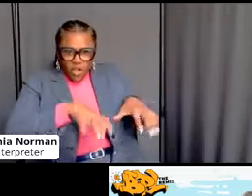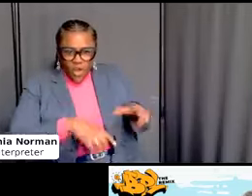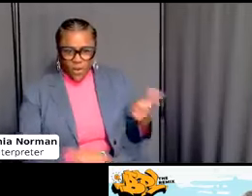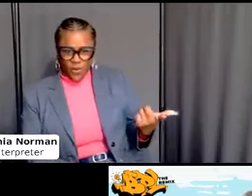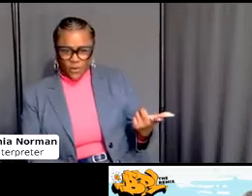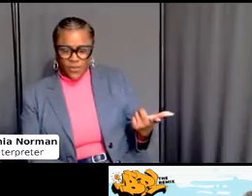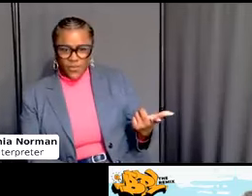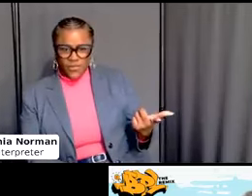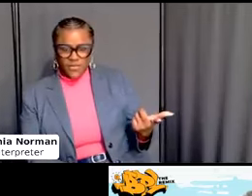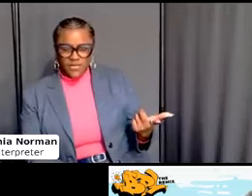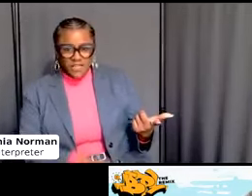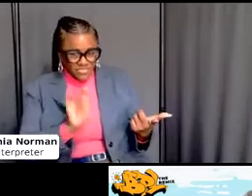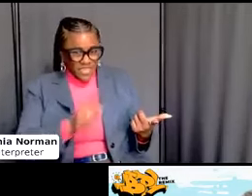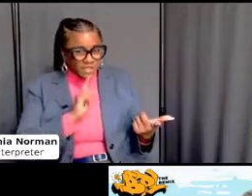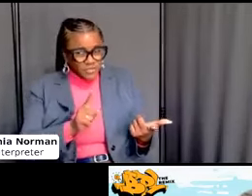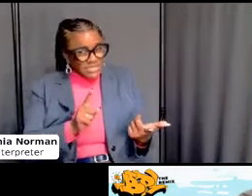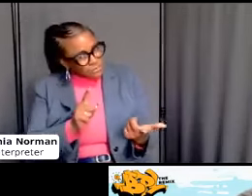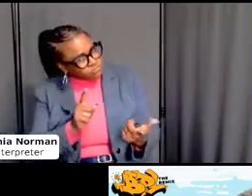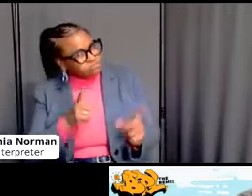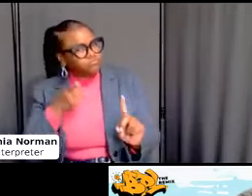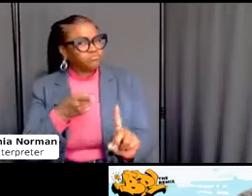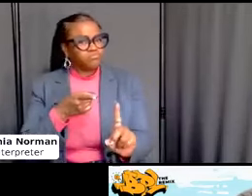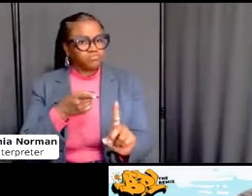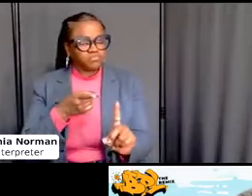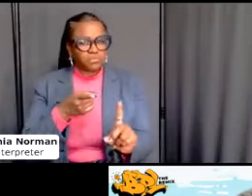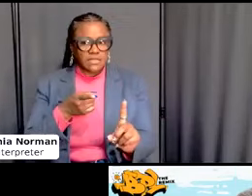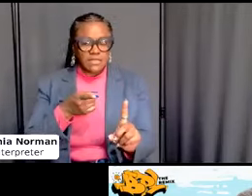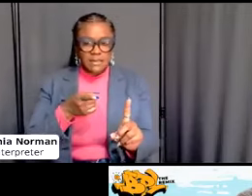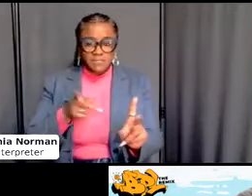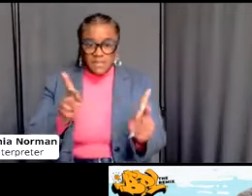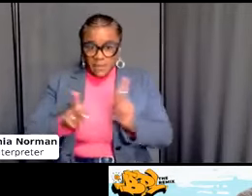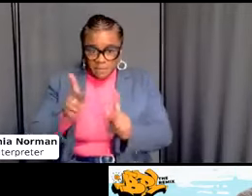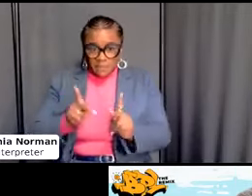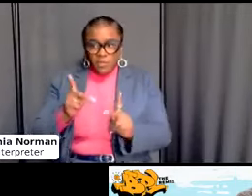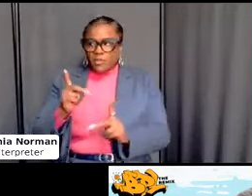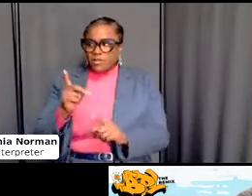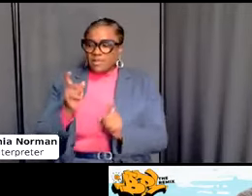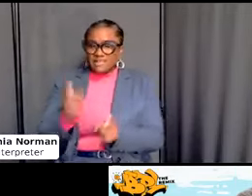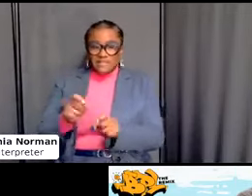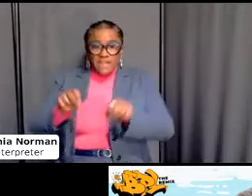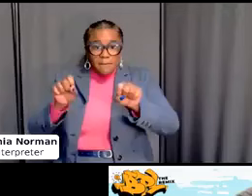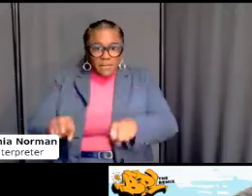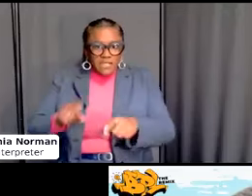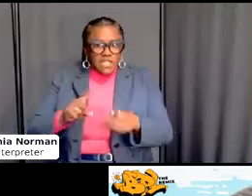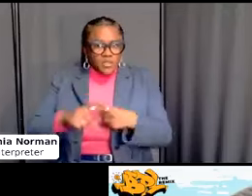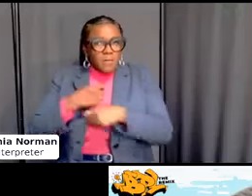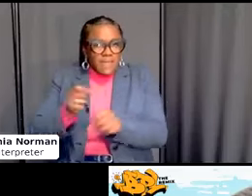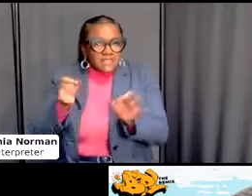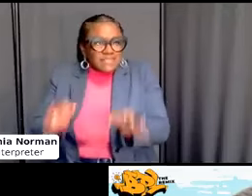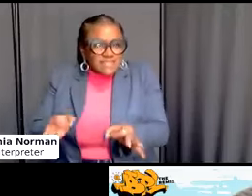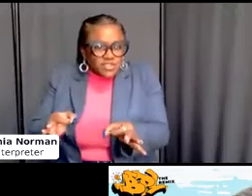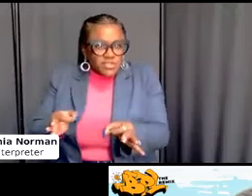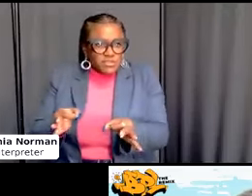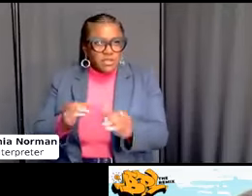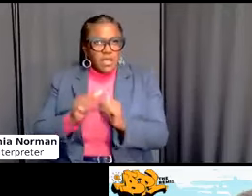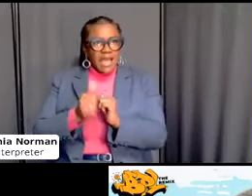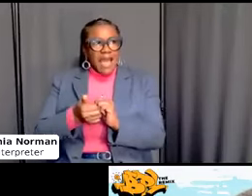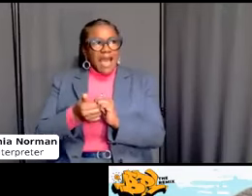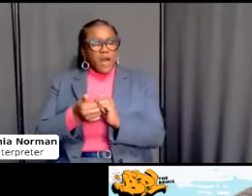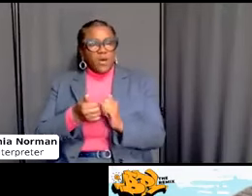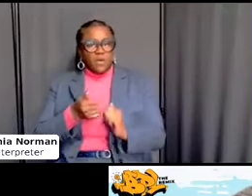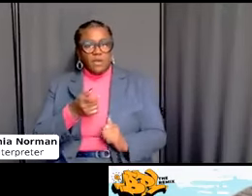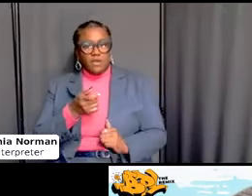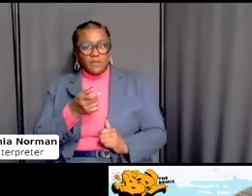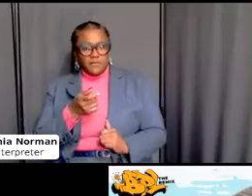we think about the fact that a people's given the ability to make some binding decisions on how they